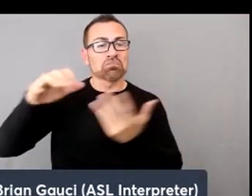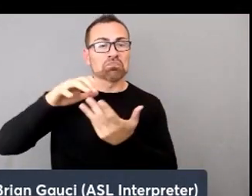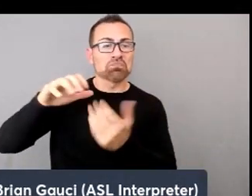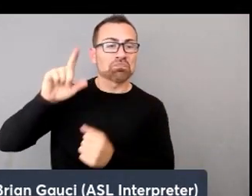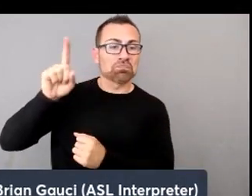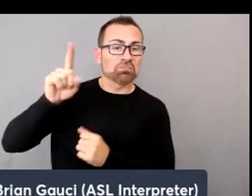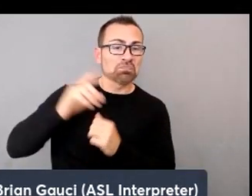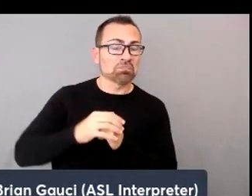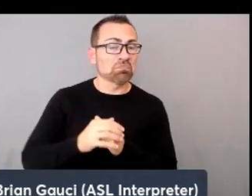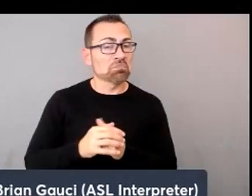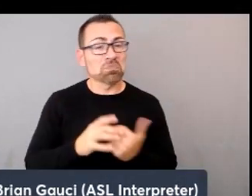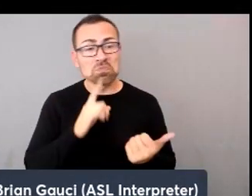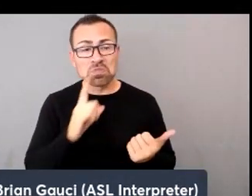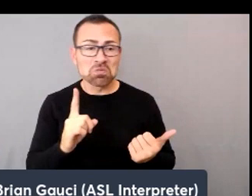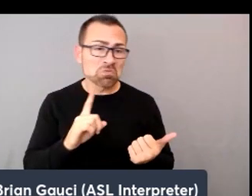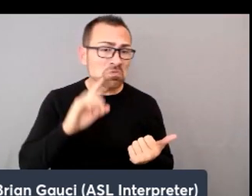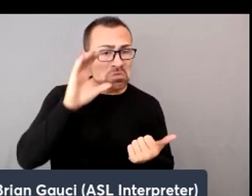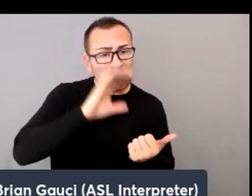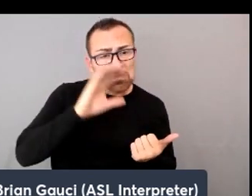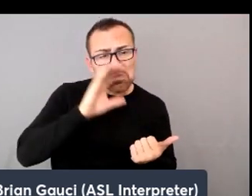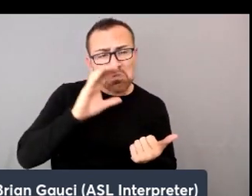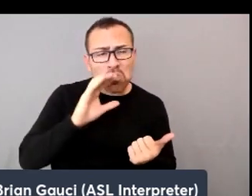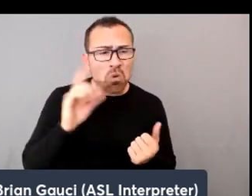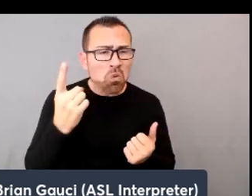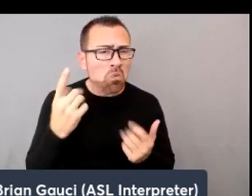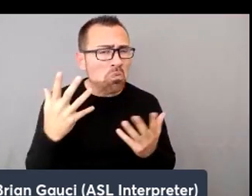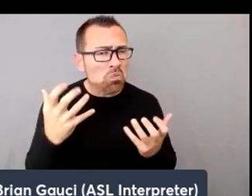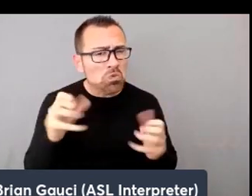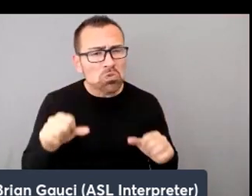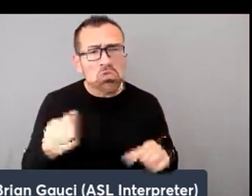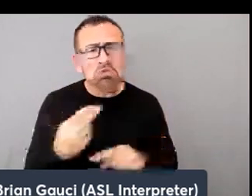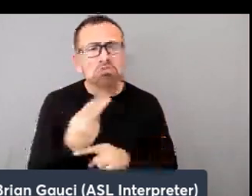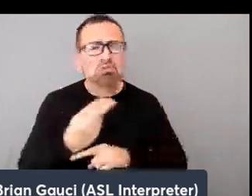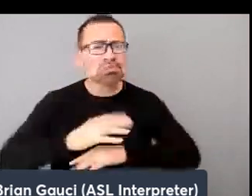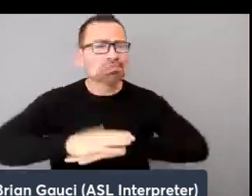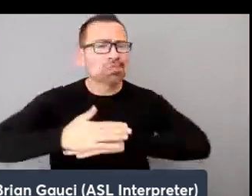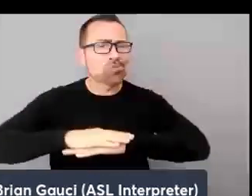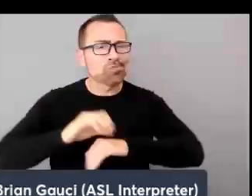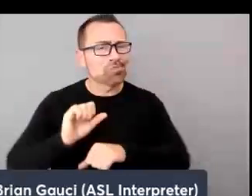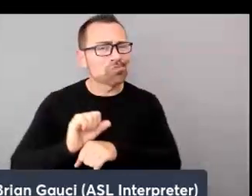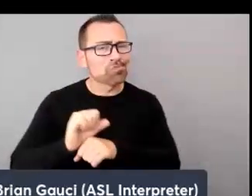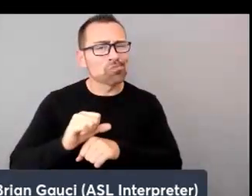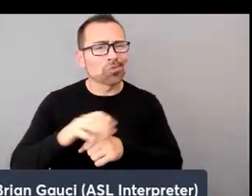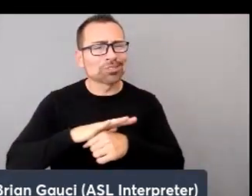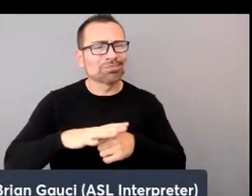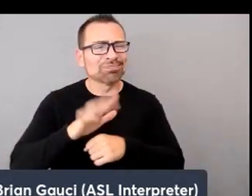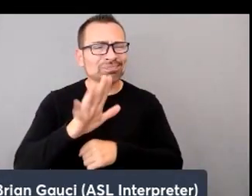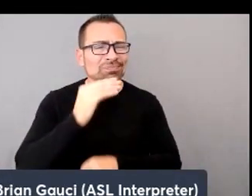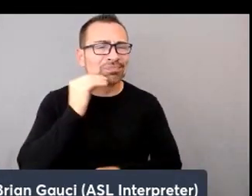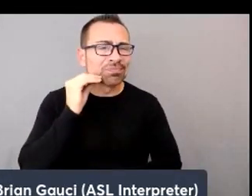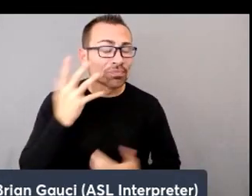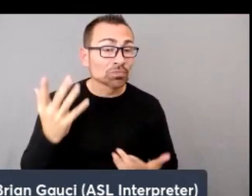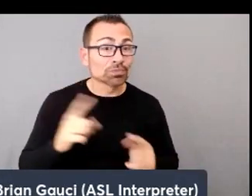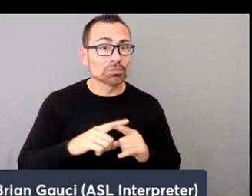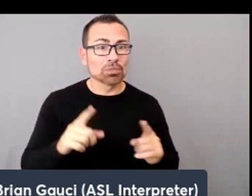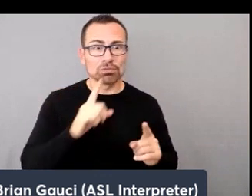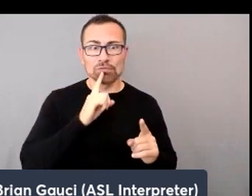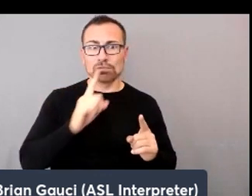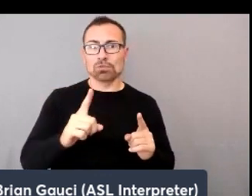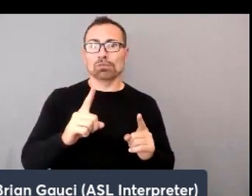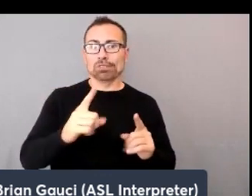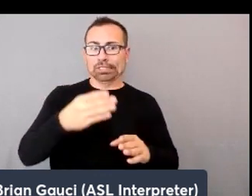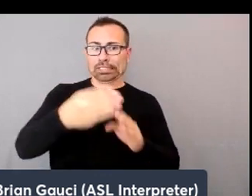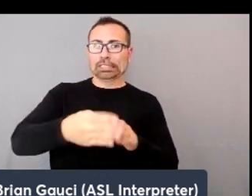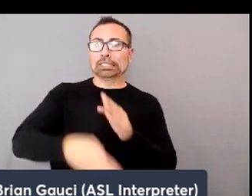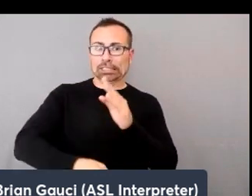to just explore. You can use it in a workstation at home. But yeah, for like a real end application,